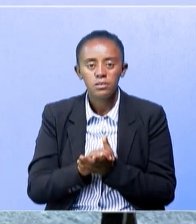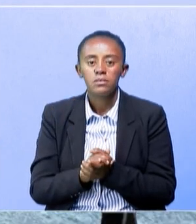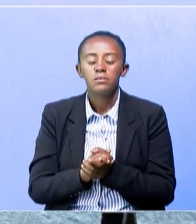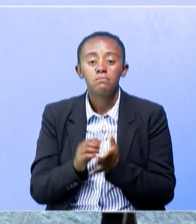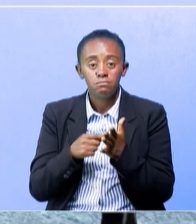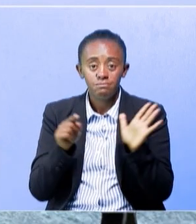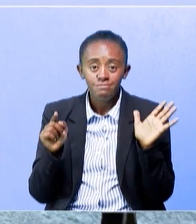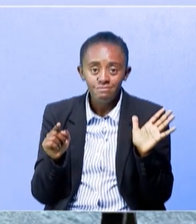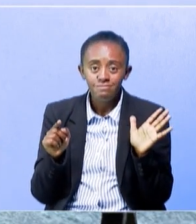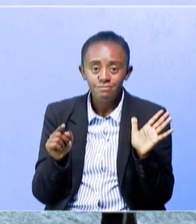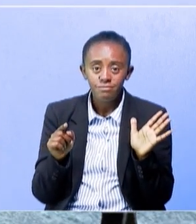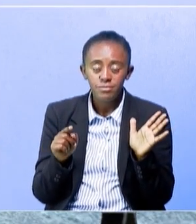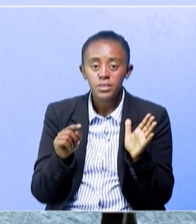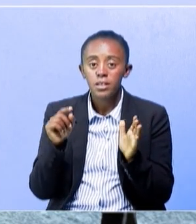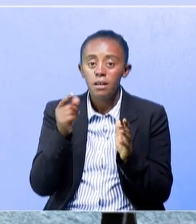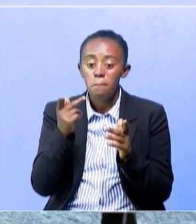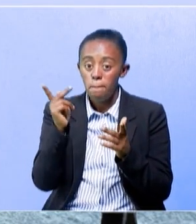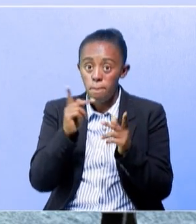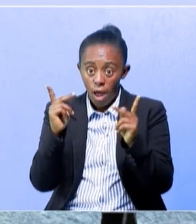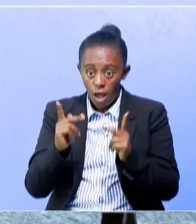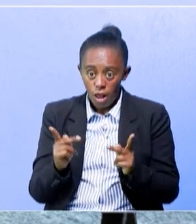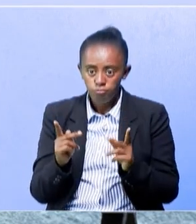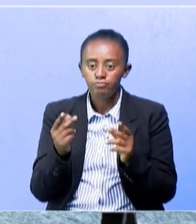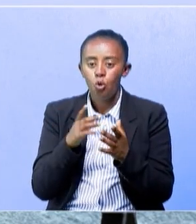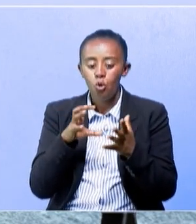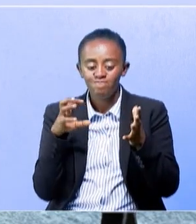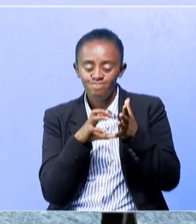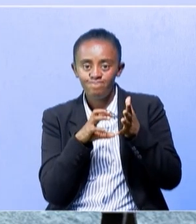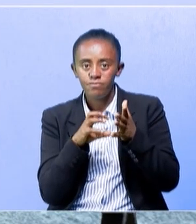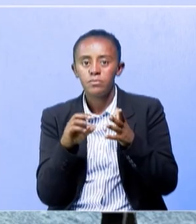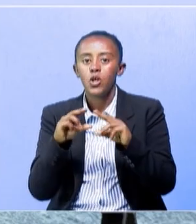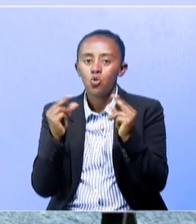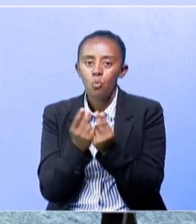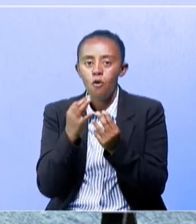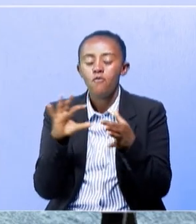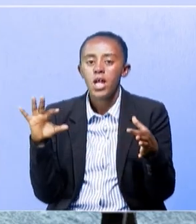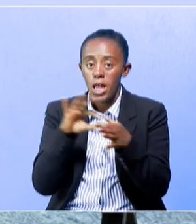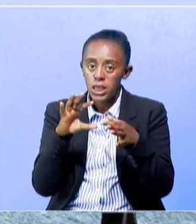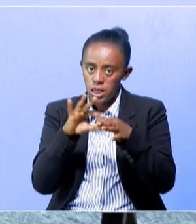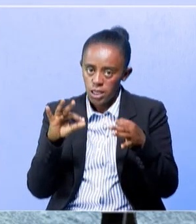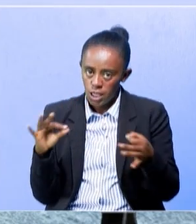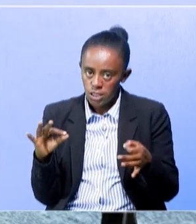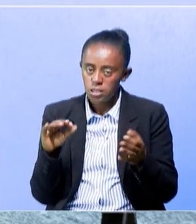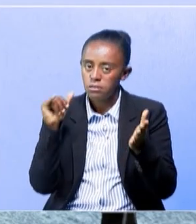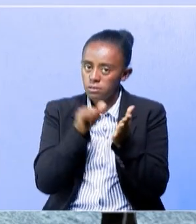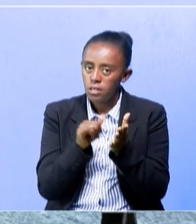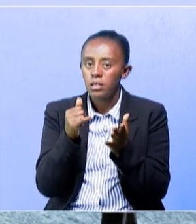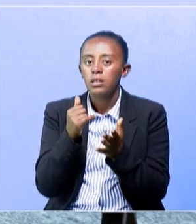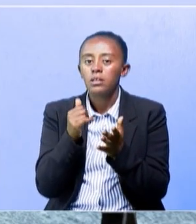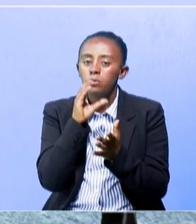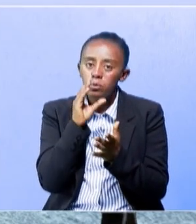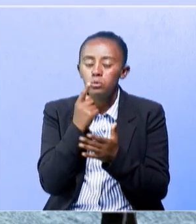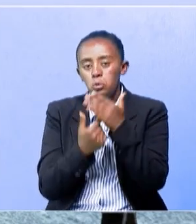Is it clear? A paragraph is a group of related sentences that talks